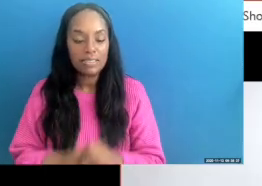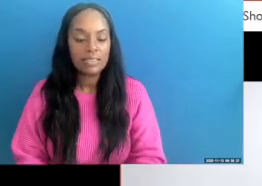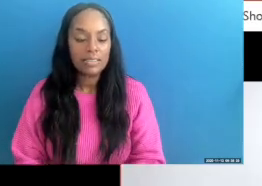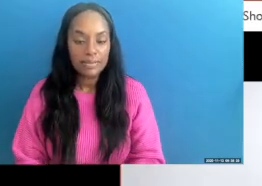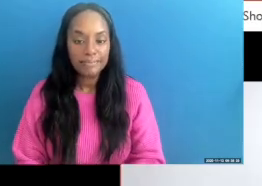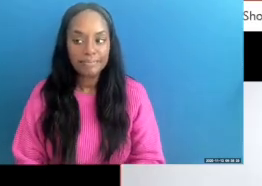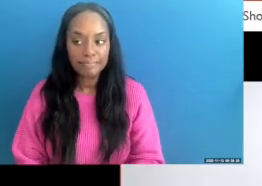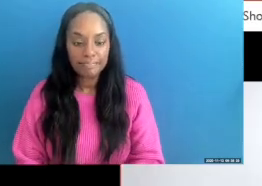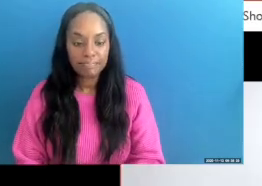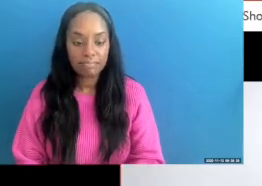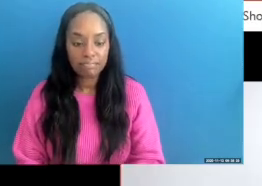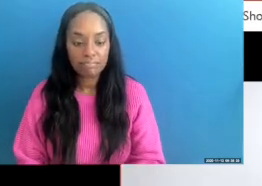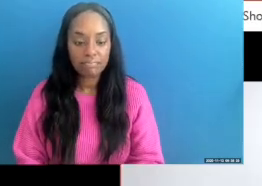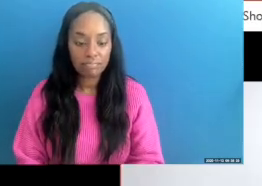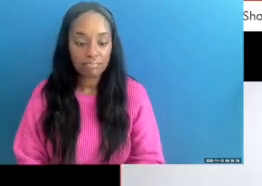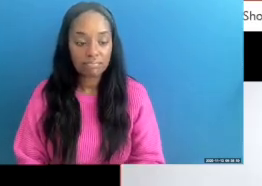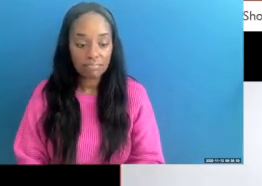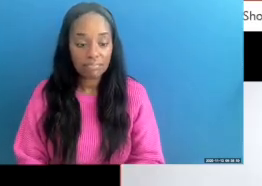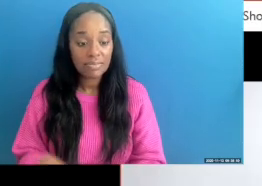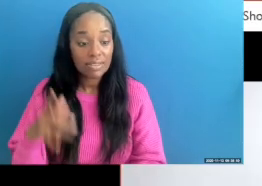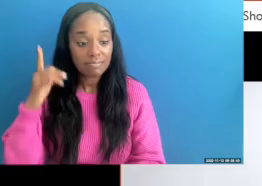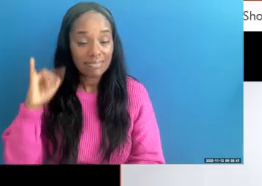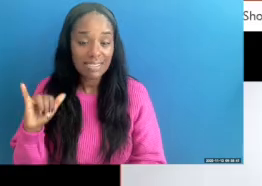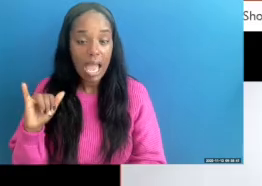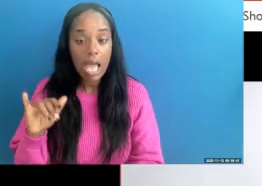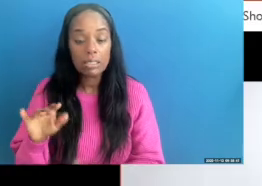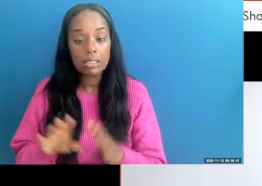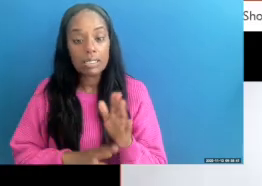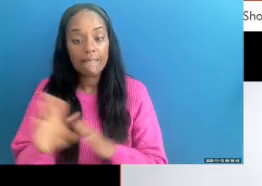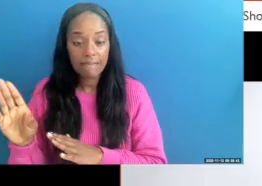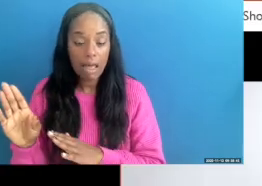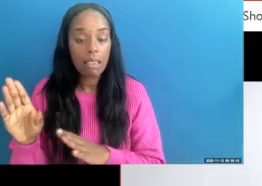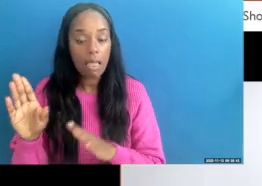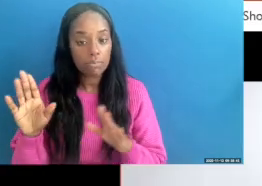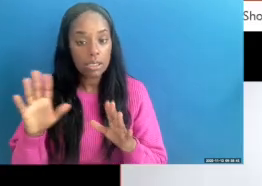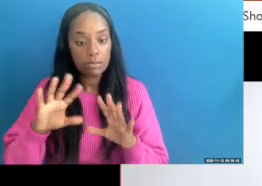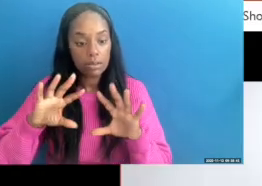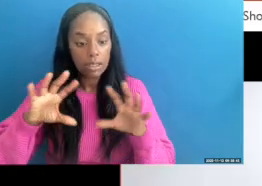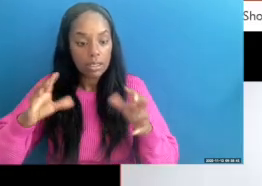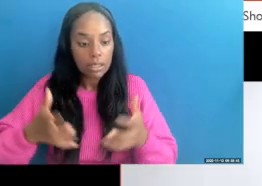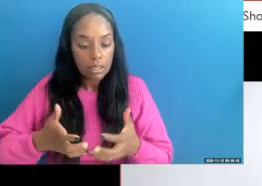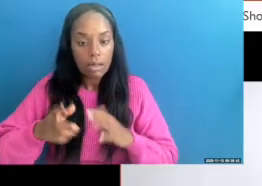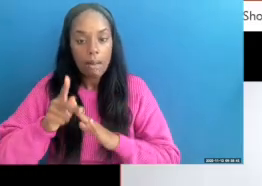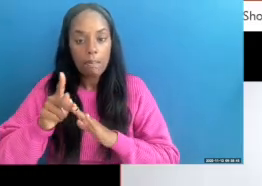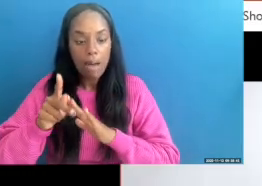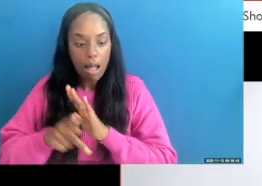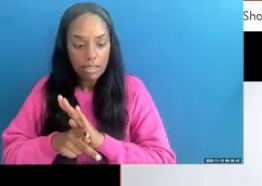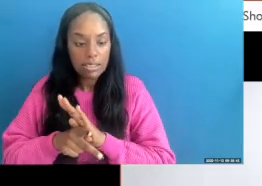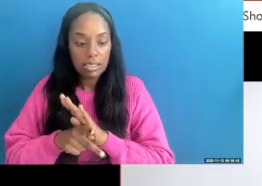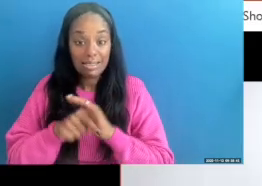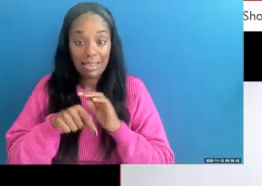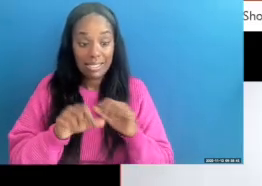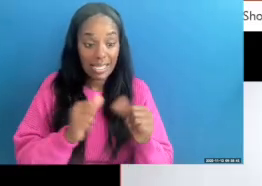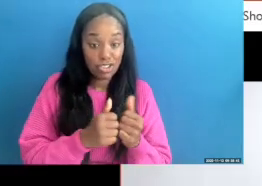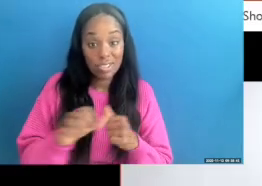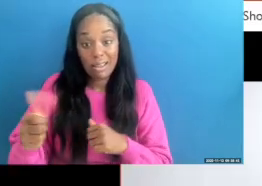California has developed a suite of complementary policies, both at this agency and other agencies, all aimed at the singular